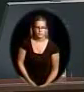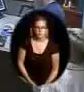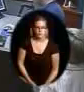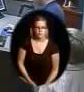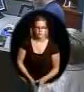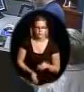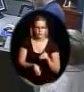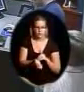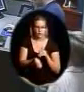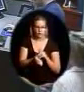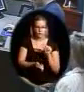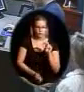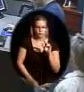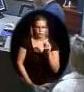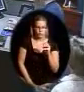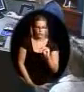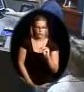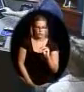report.